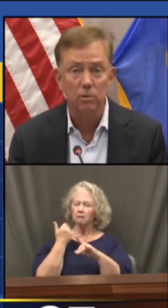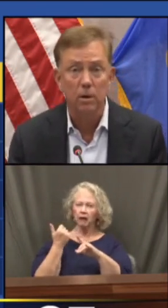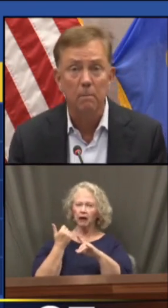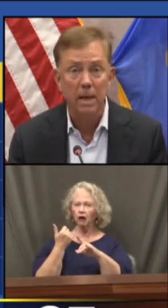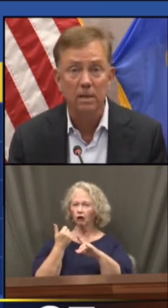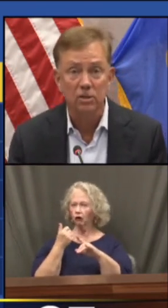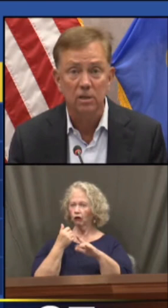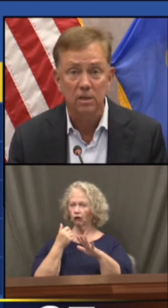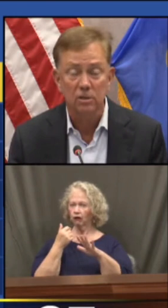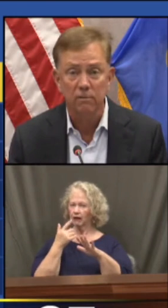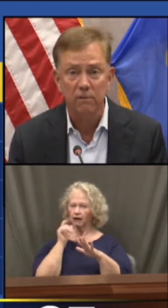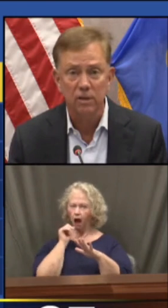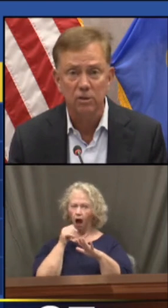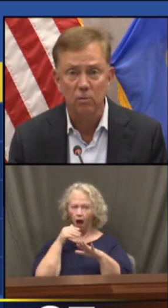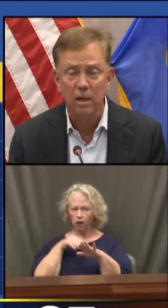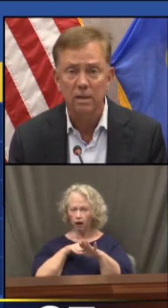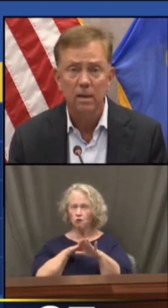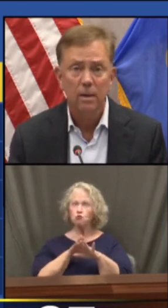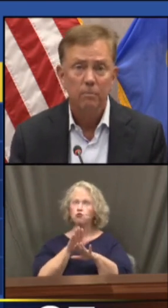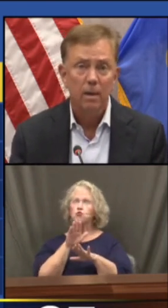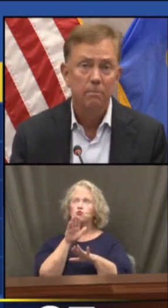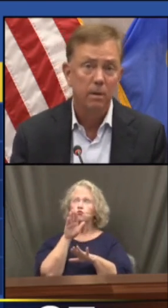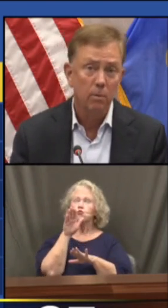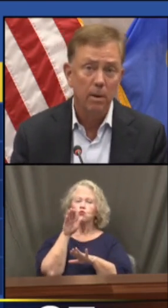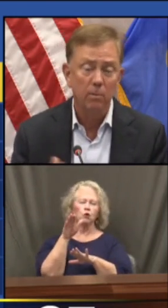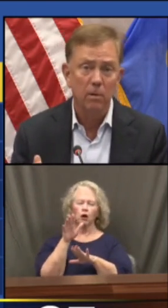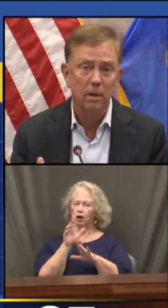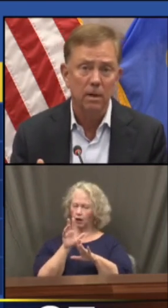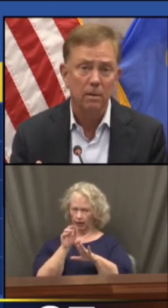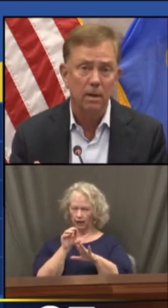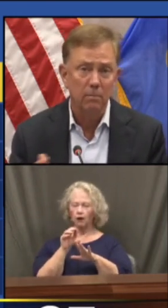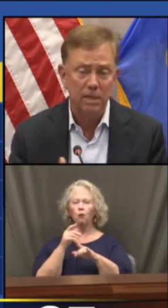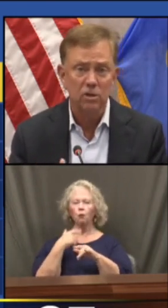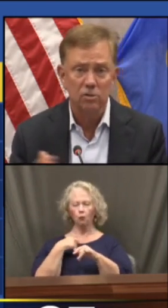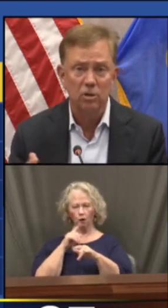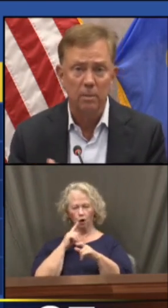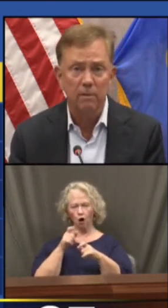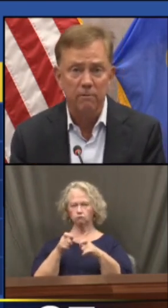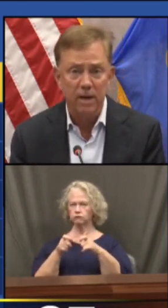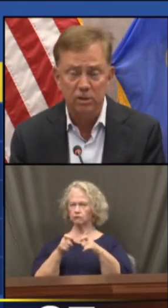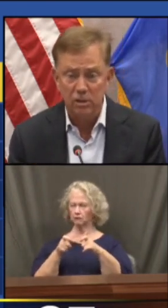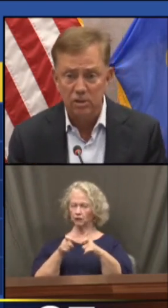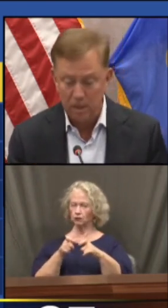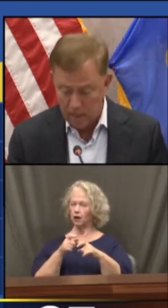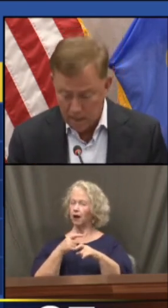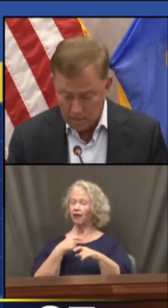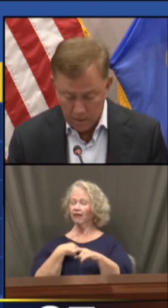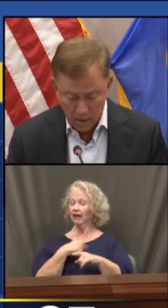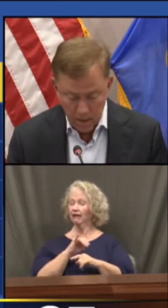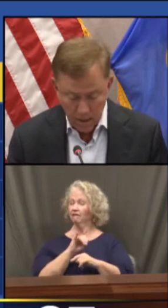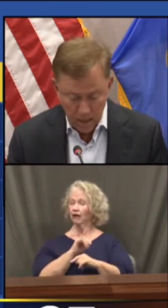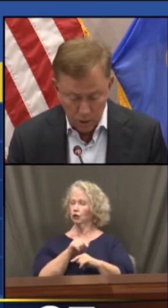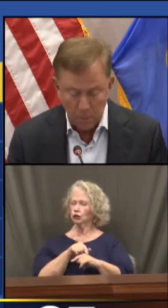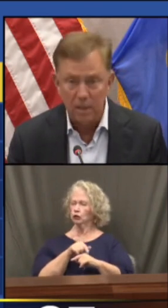able to manage this infection rate. But remember, I'm less concerned about infections than I